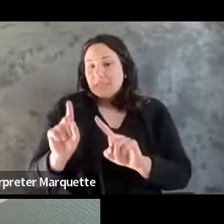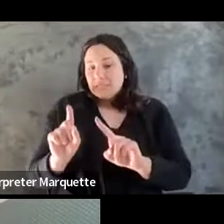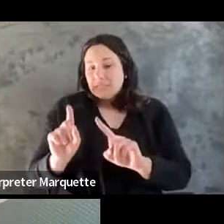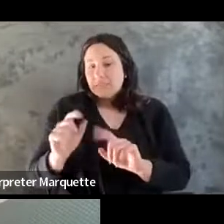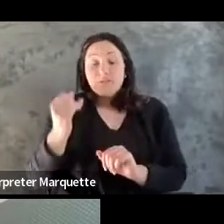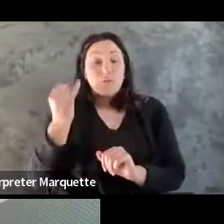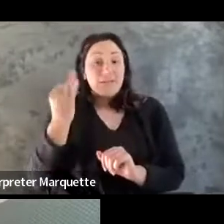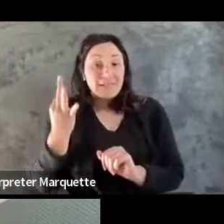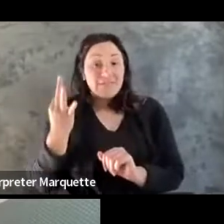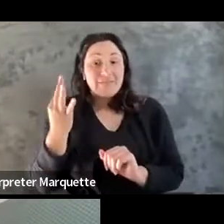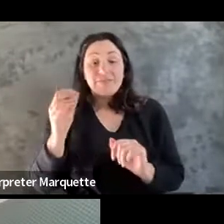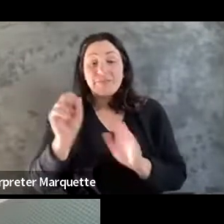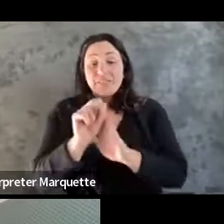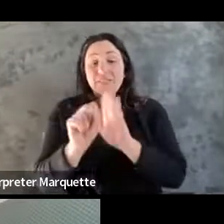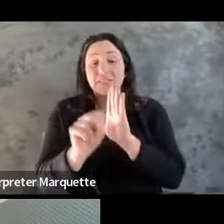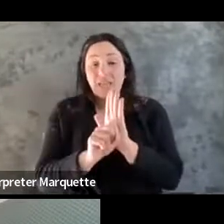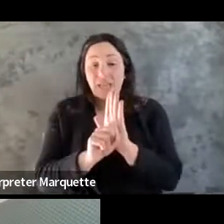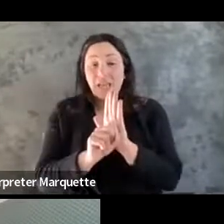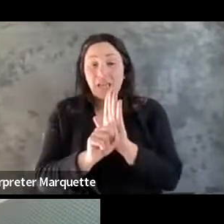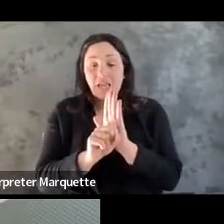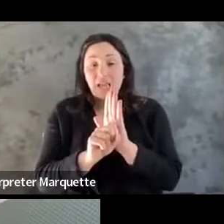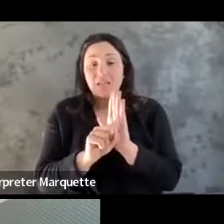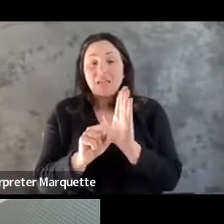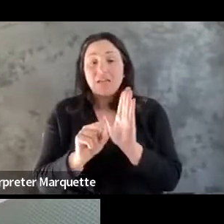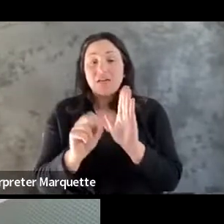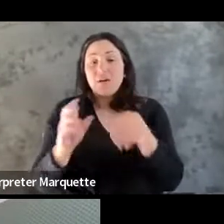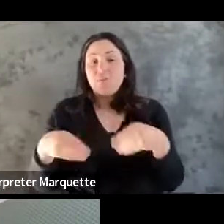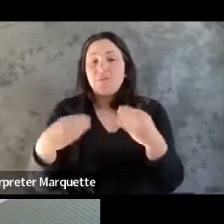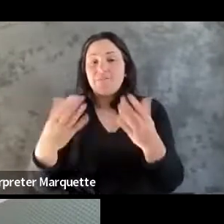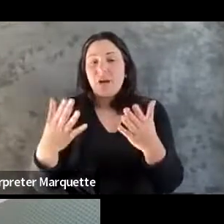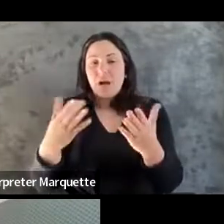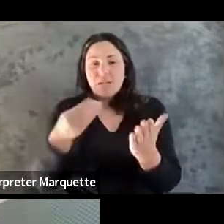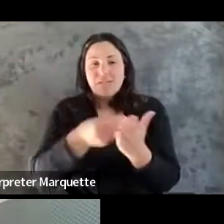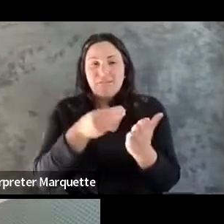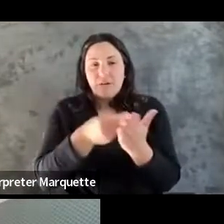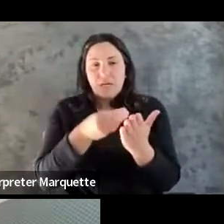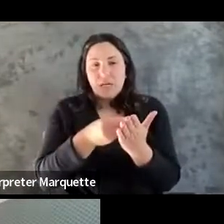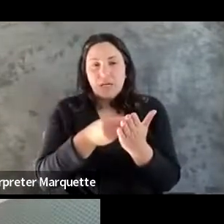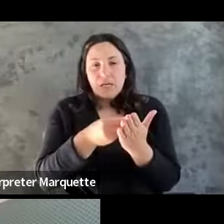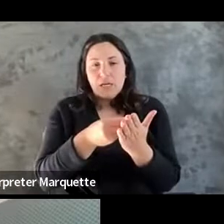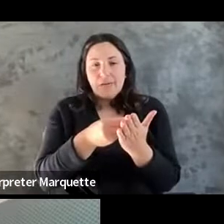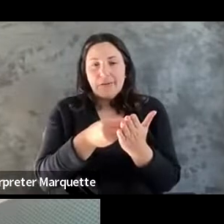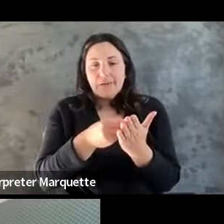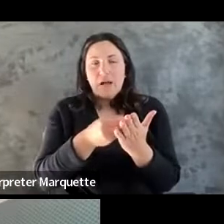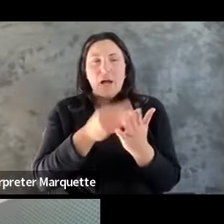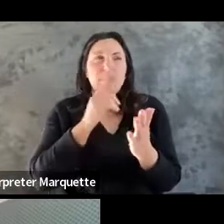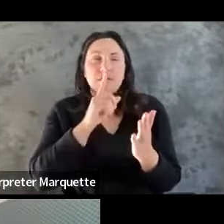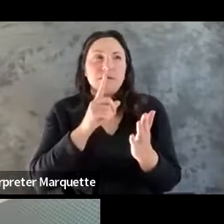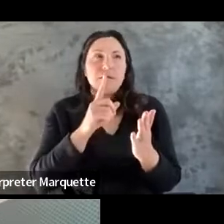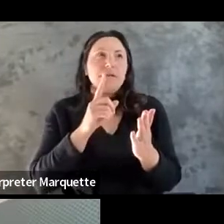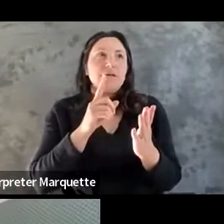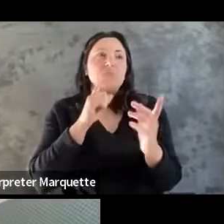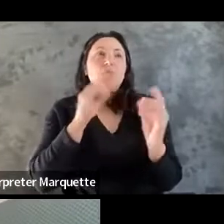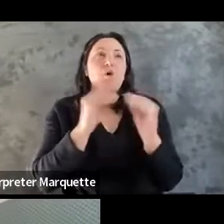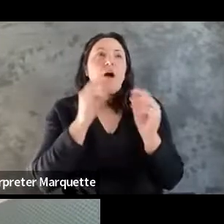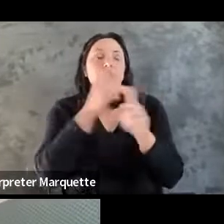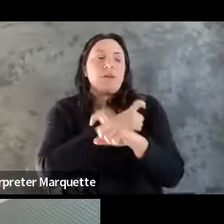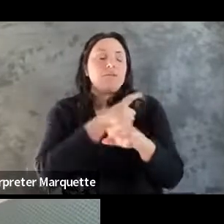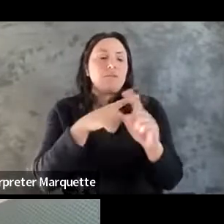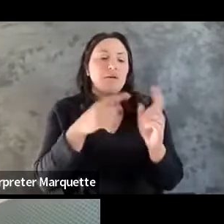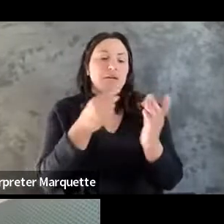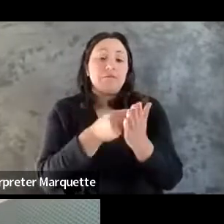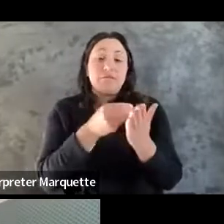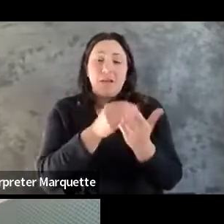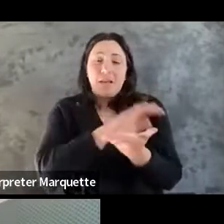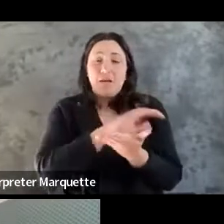the state provides a funding amount. I'm simplifying, but the state provides a funding amount. And we're fortunate